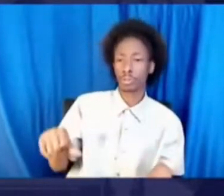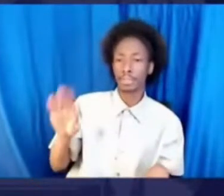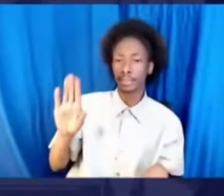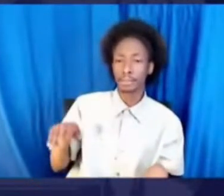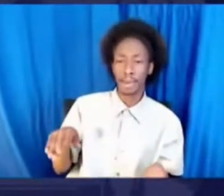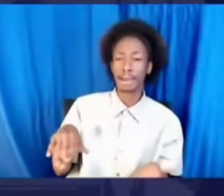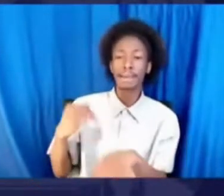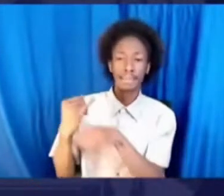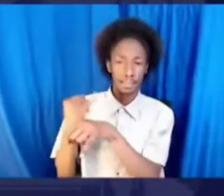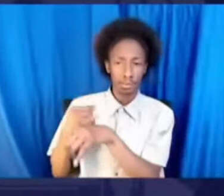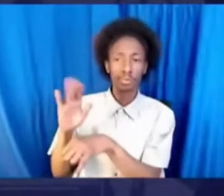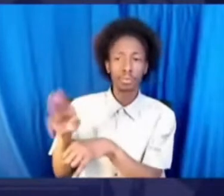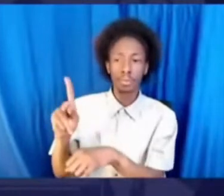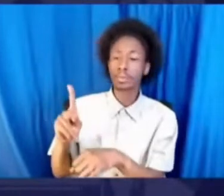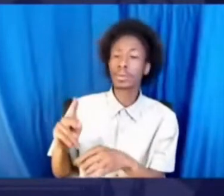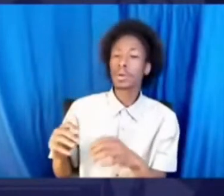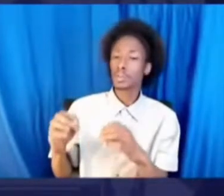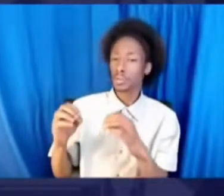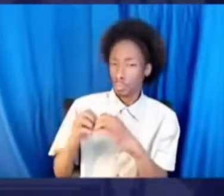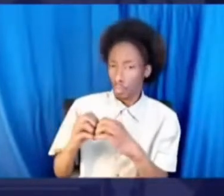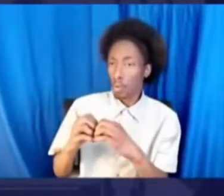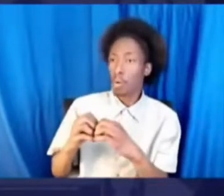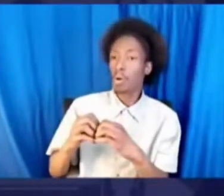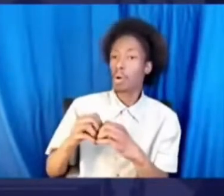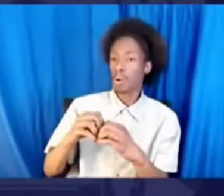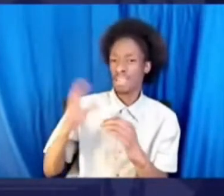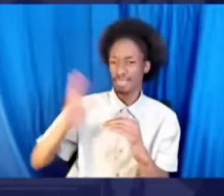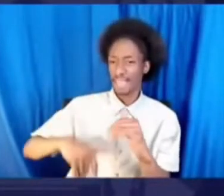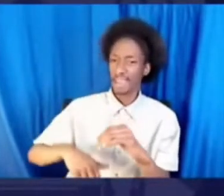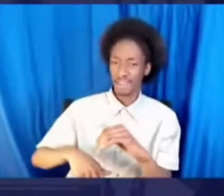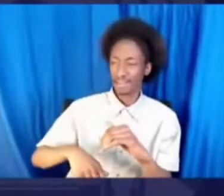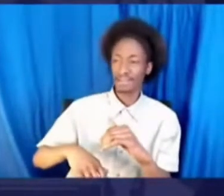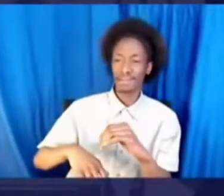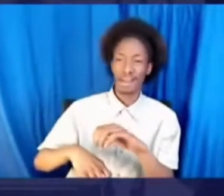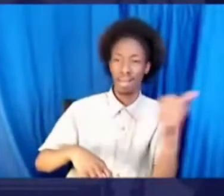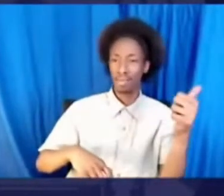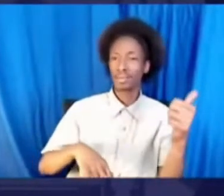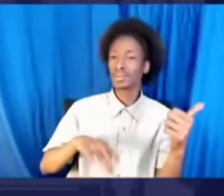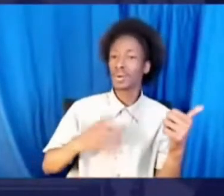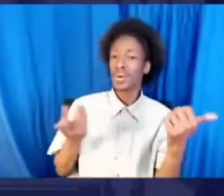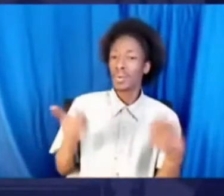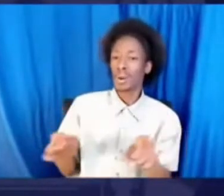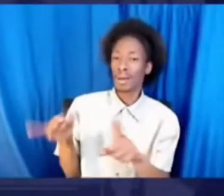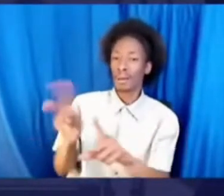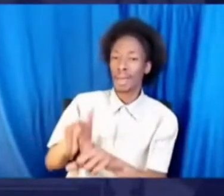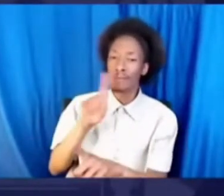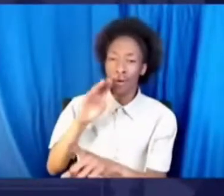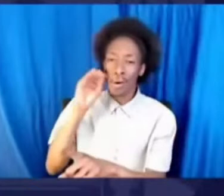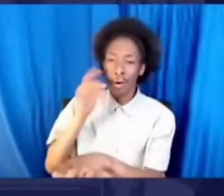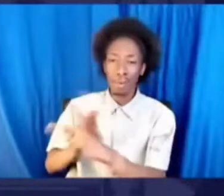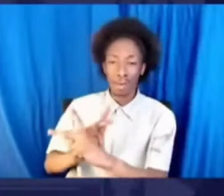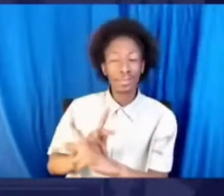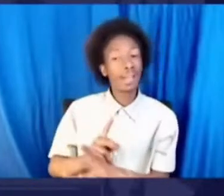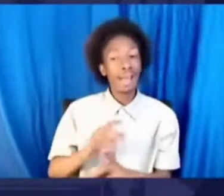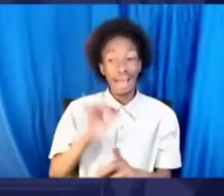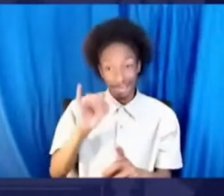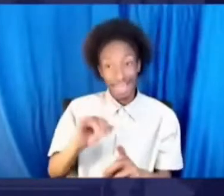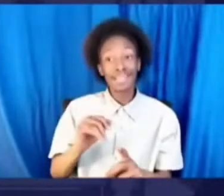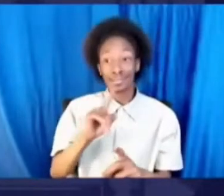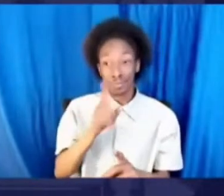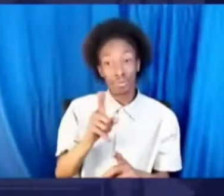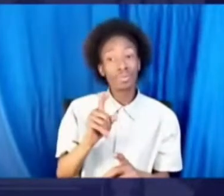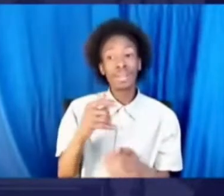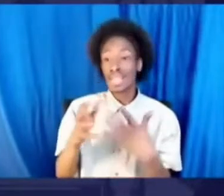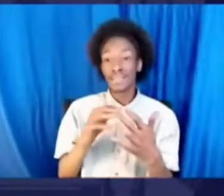rate when applying for home loans. And this is the case even when they have credit profiles